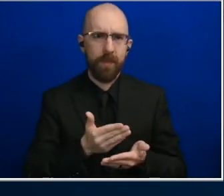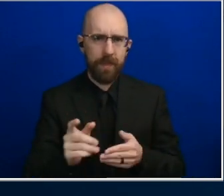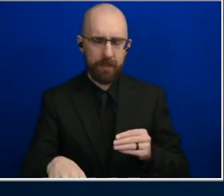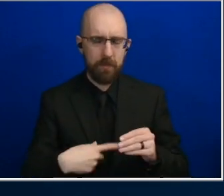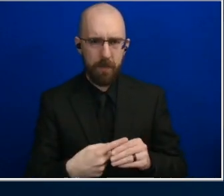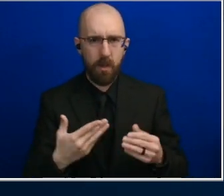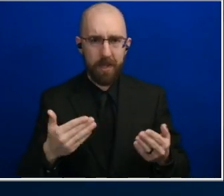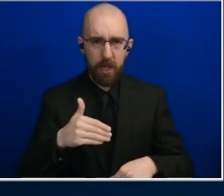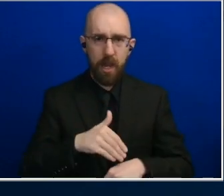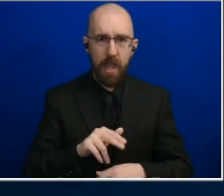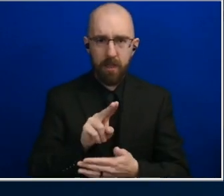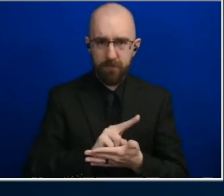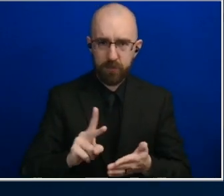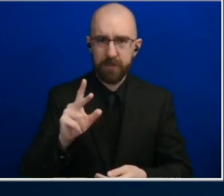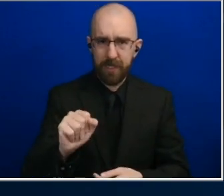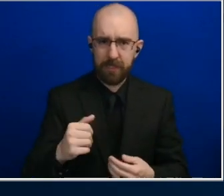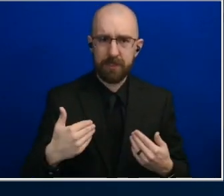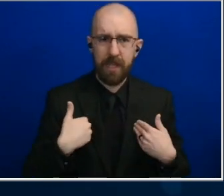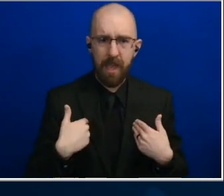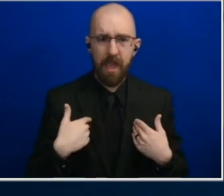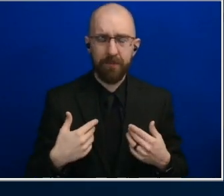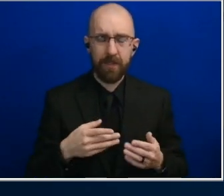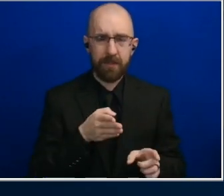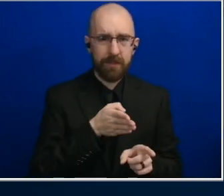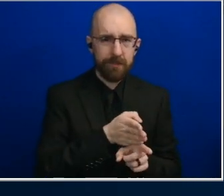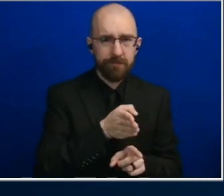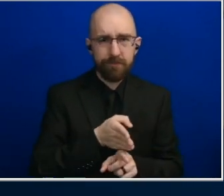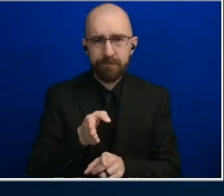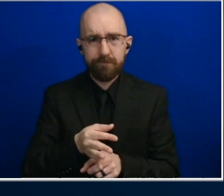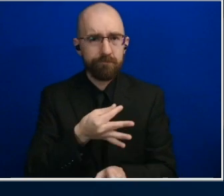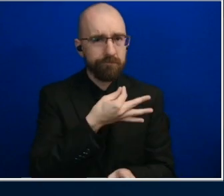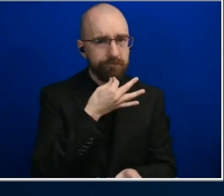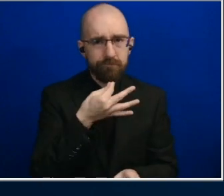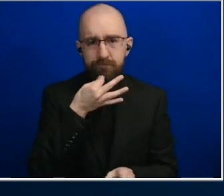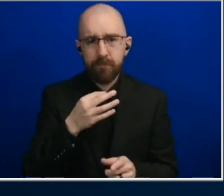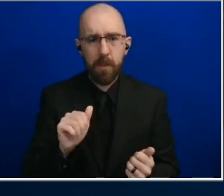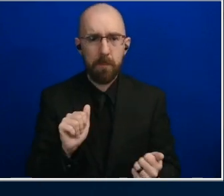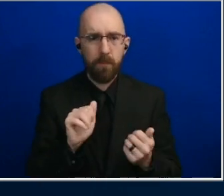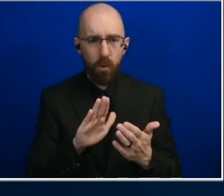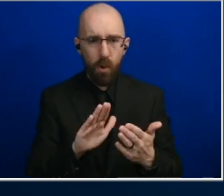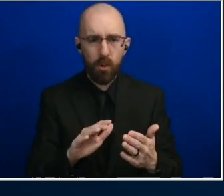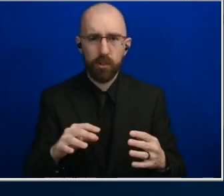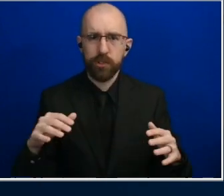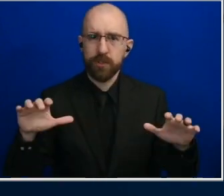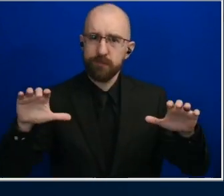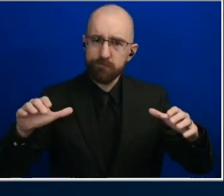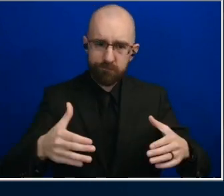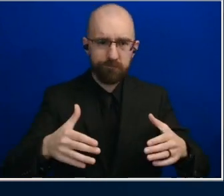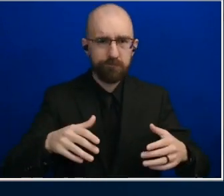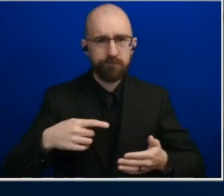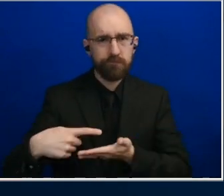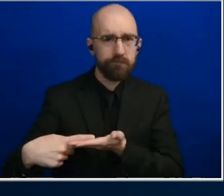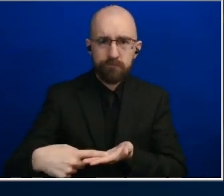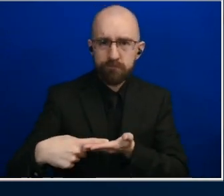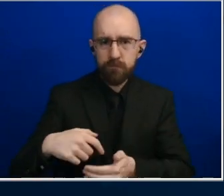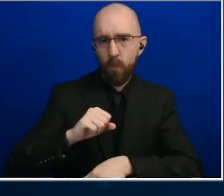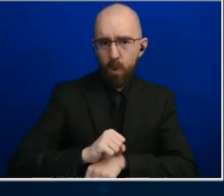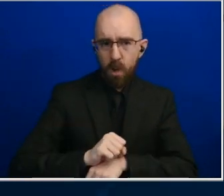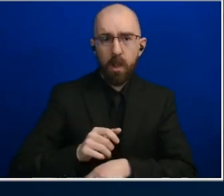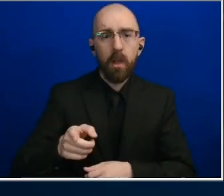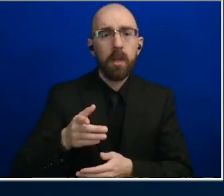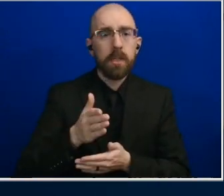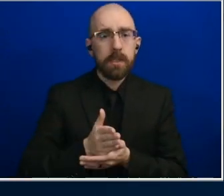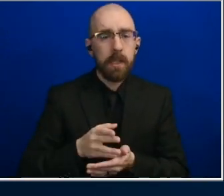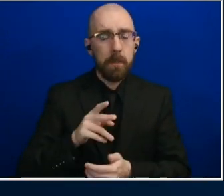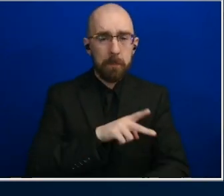have such a multidisciplinary approach. Just as what we find in most patients, sometimes it's not just one thing.